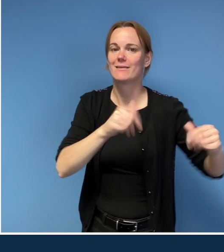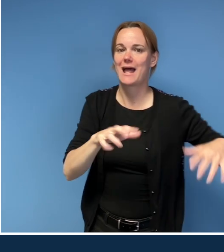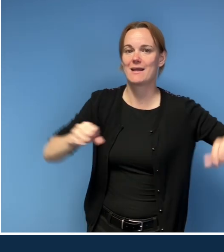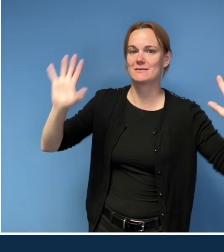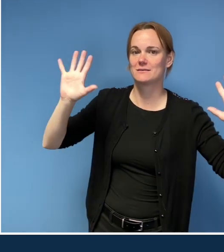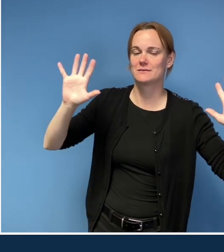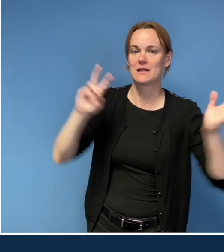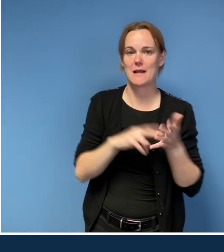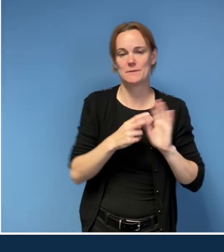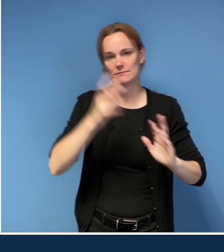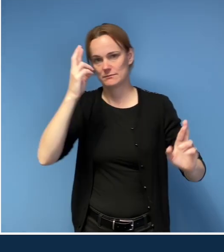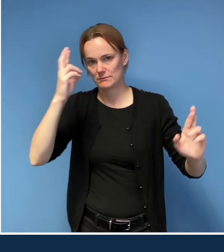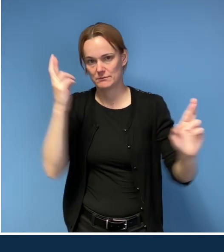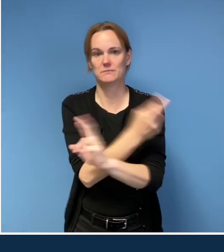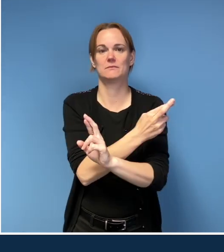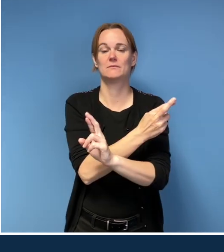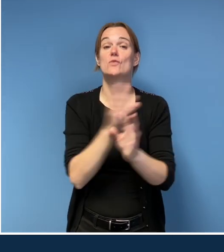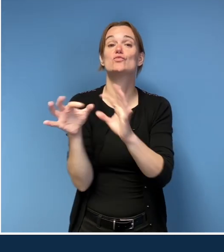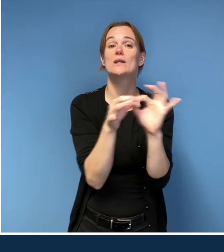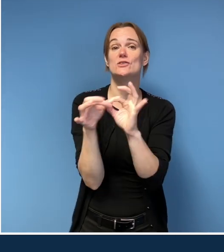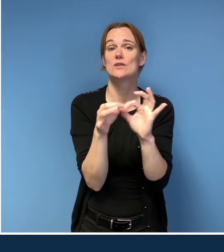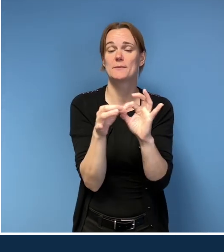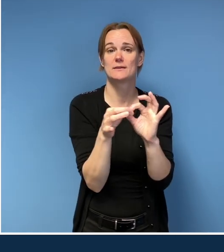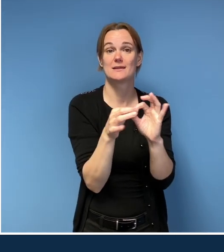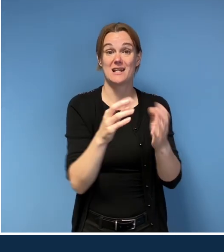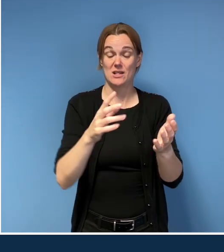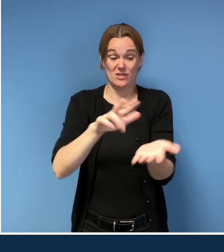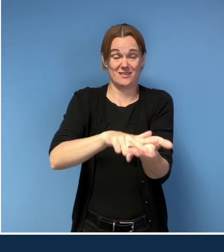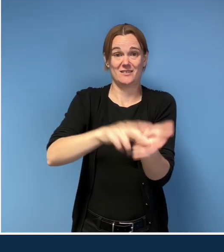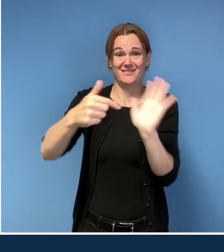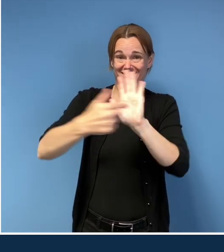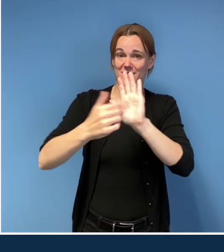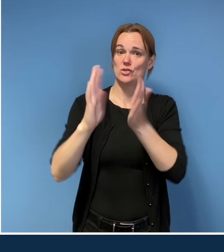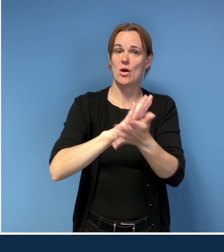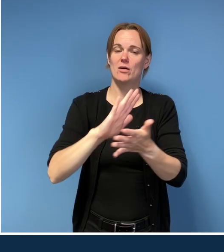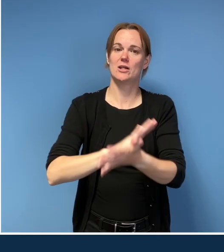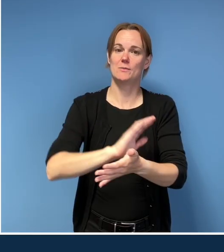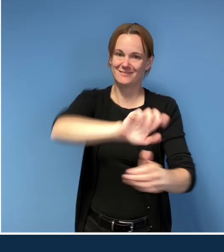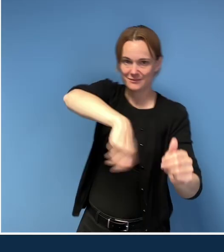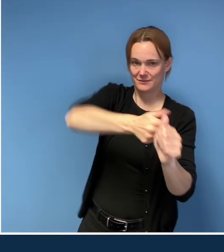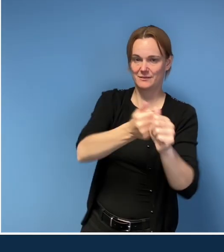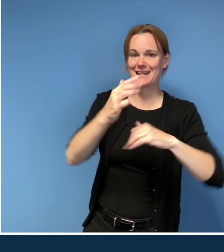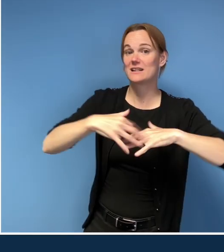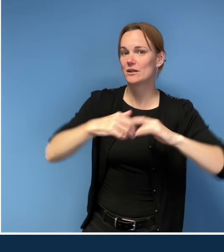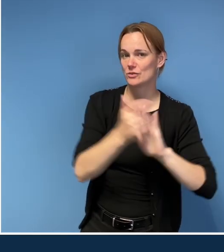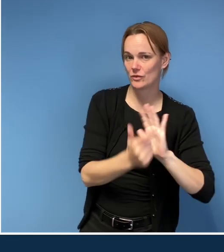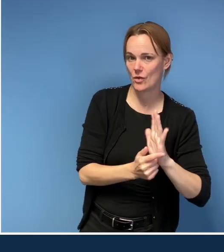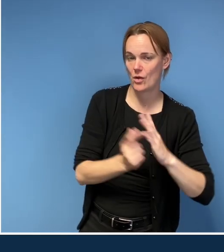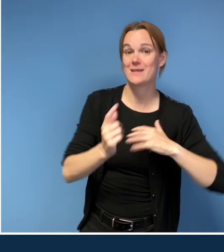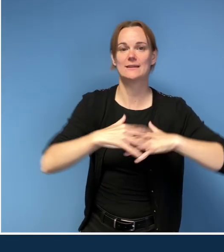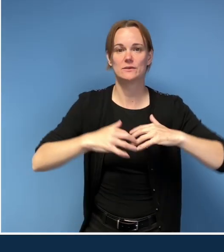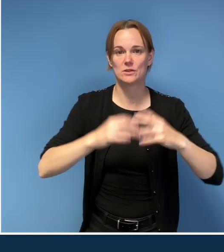never, they were about building relationships, and they're rooted in Indigenous laws and values. So I think from a college